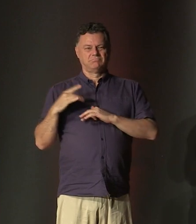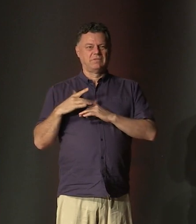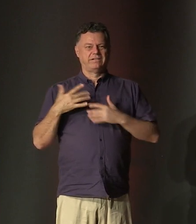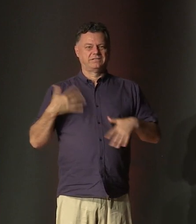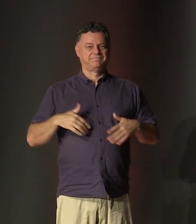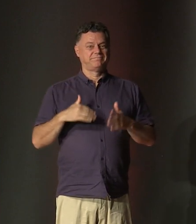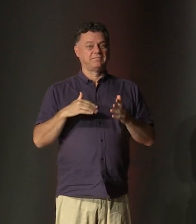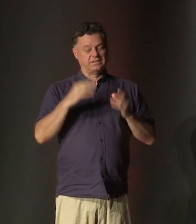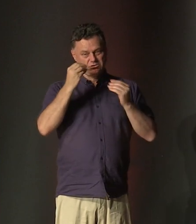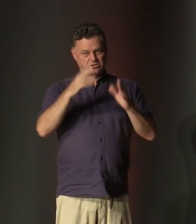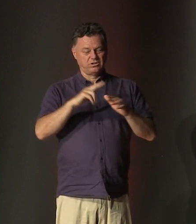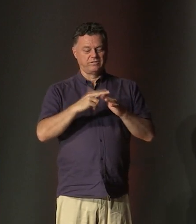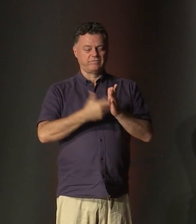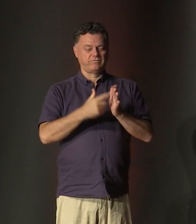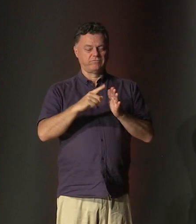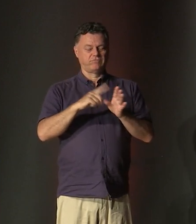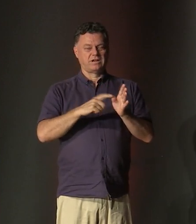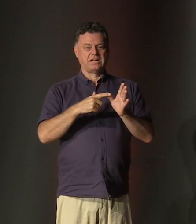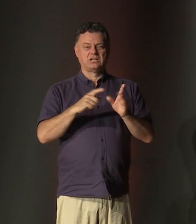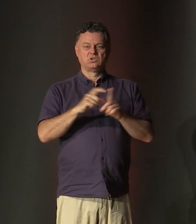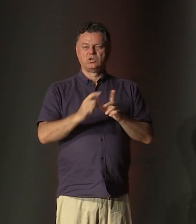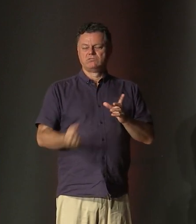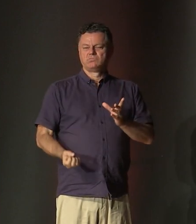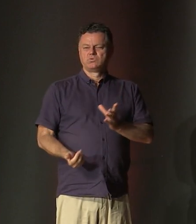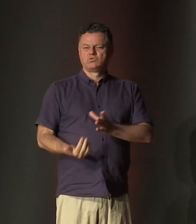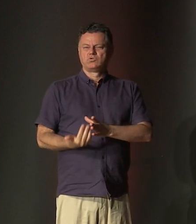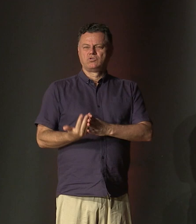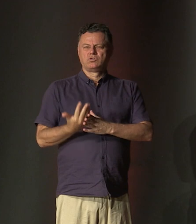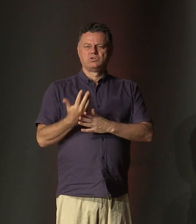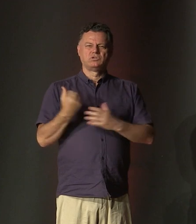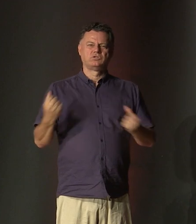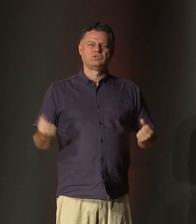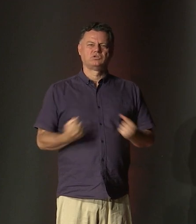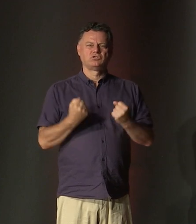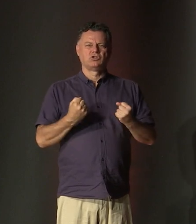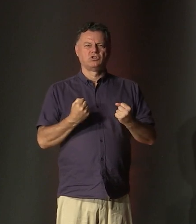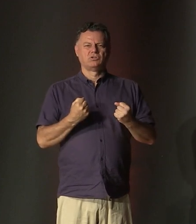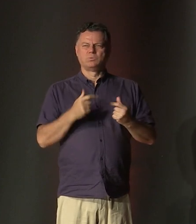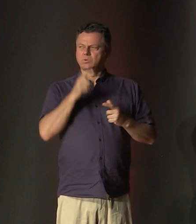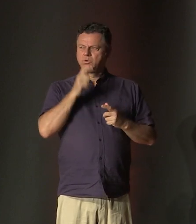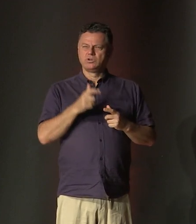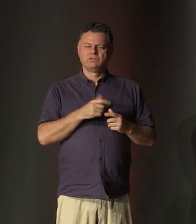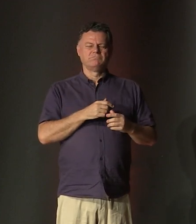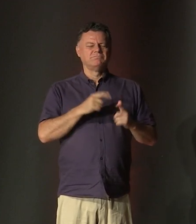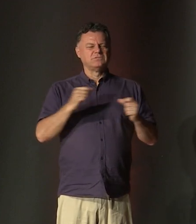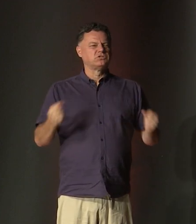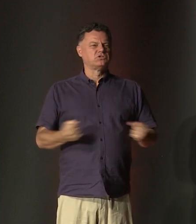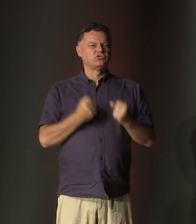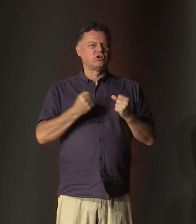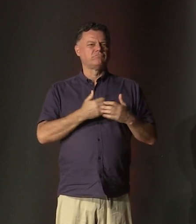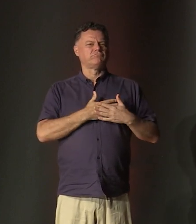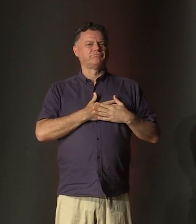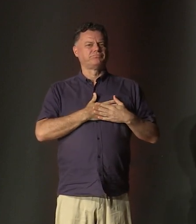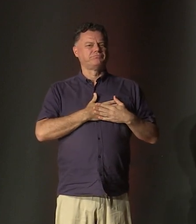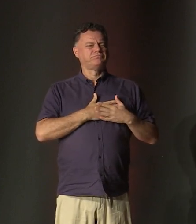grown into a strong, passionate, caring, compassionate woman. She's really